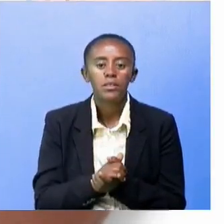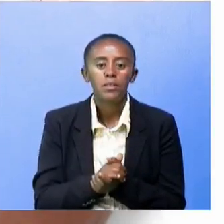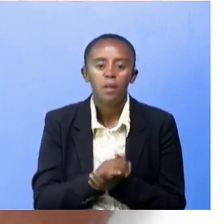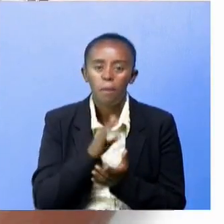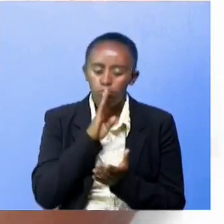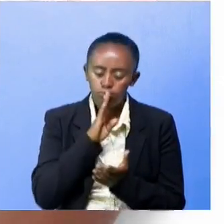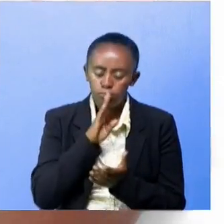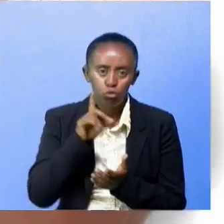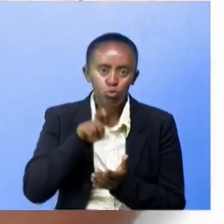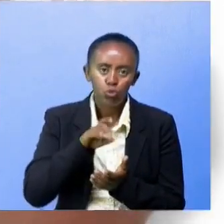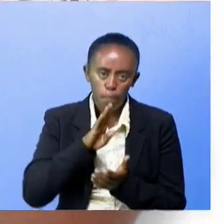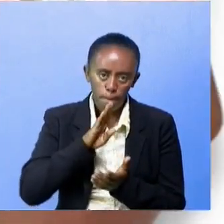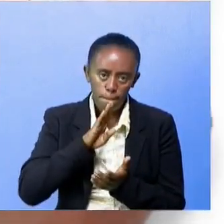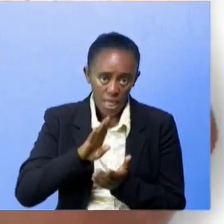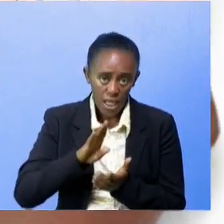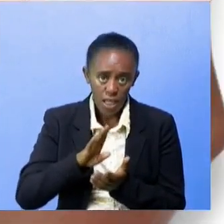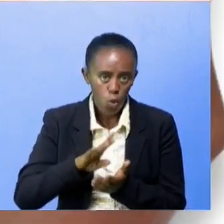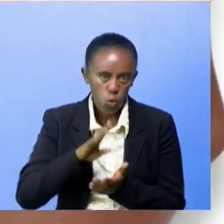be avoided.